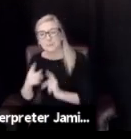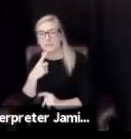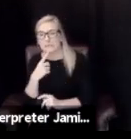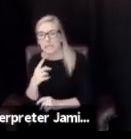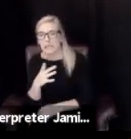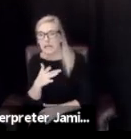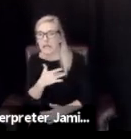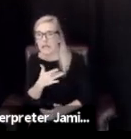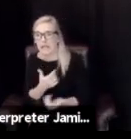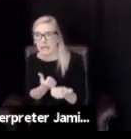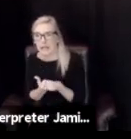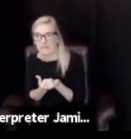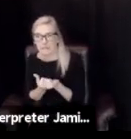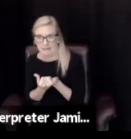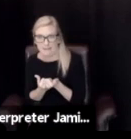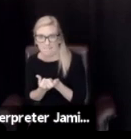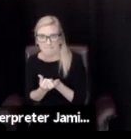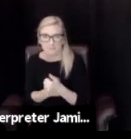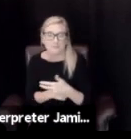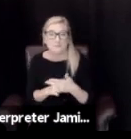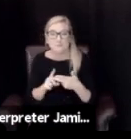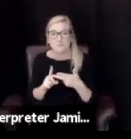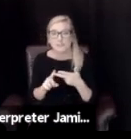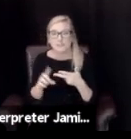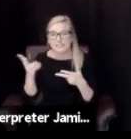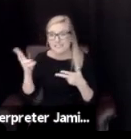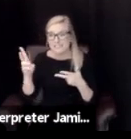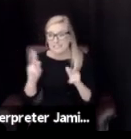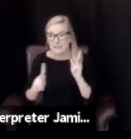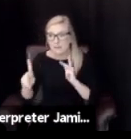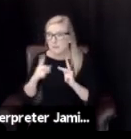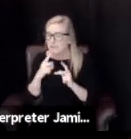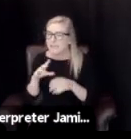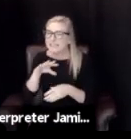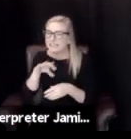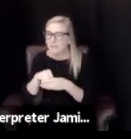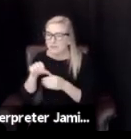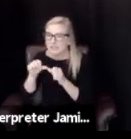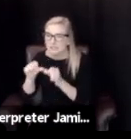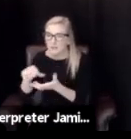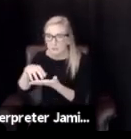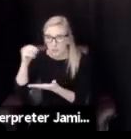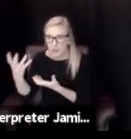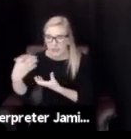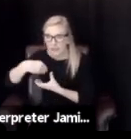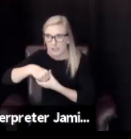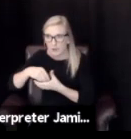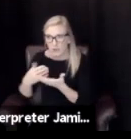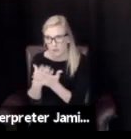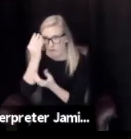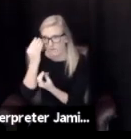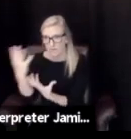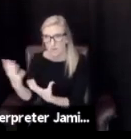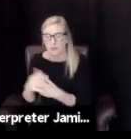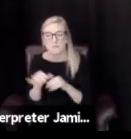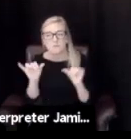and focus, good deal. And then we had 16 of you saying continuous learning and integrating new information,